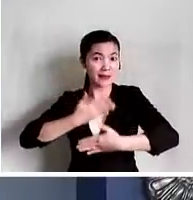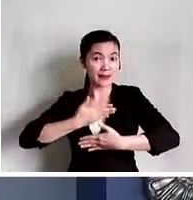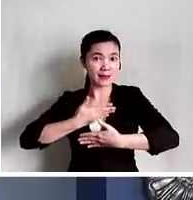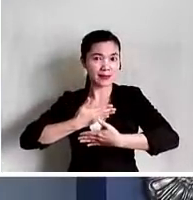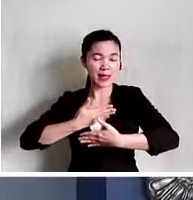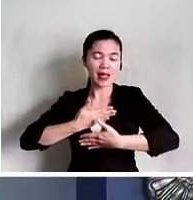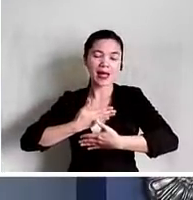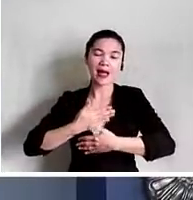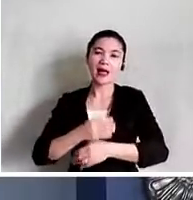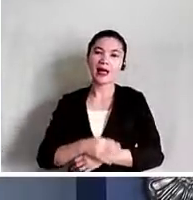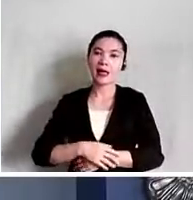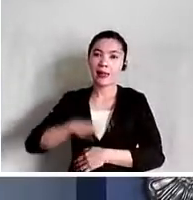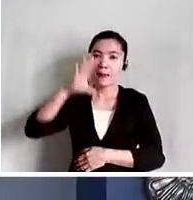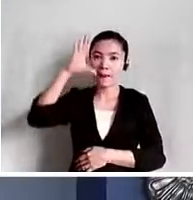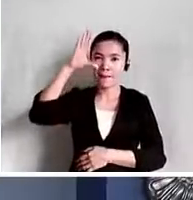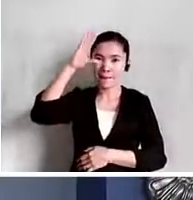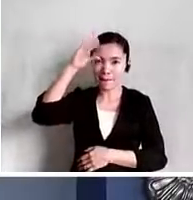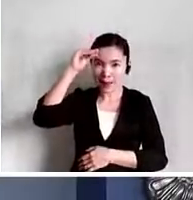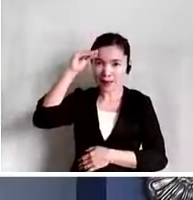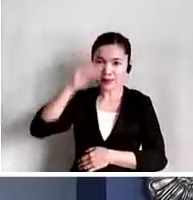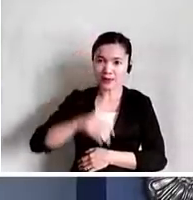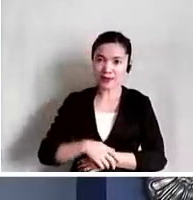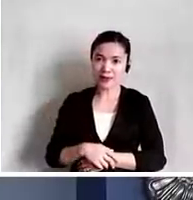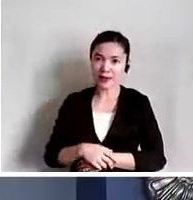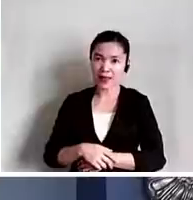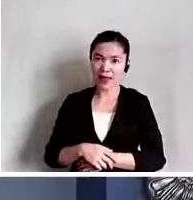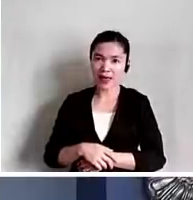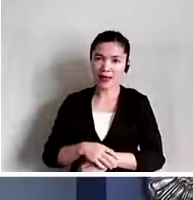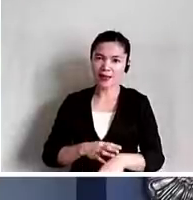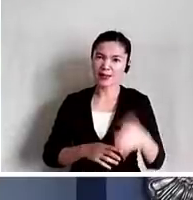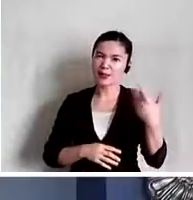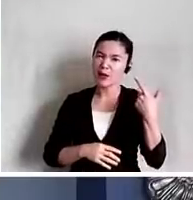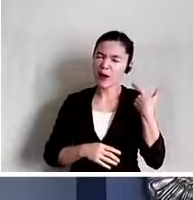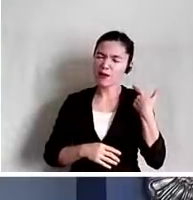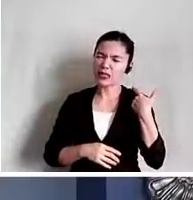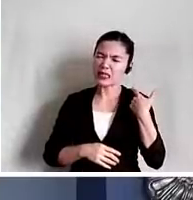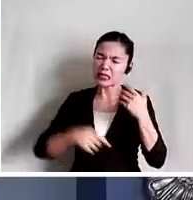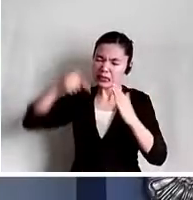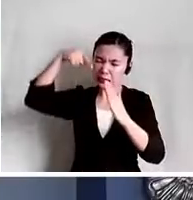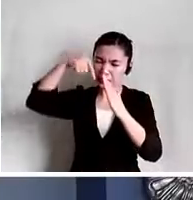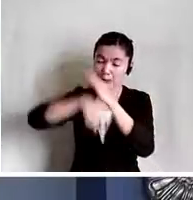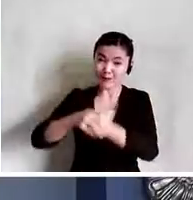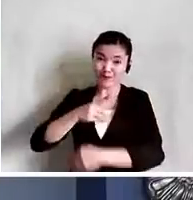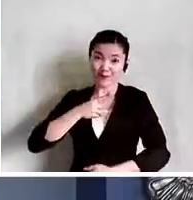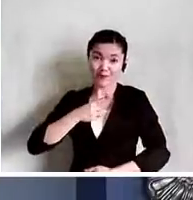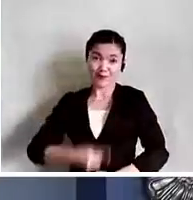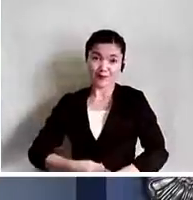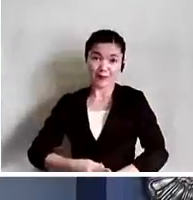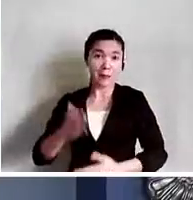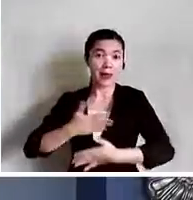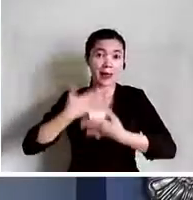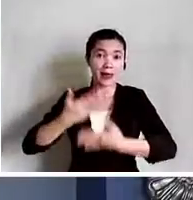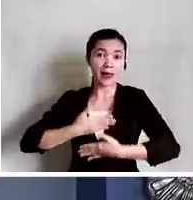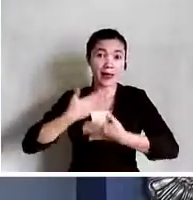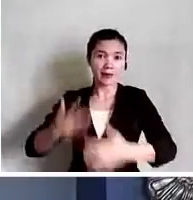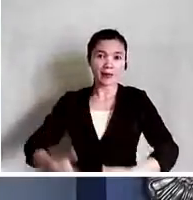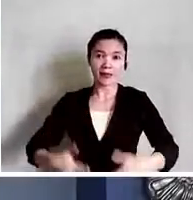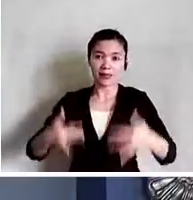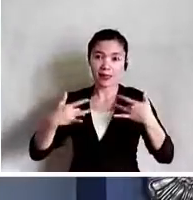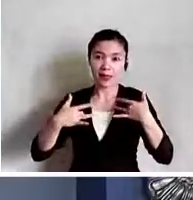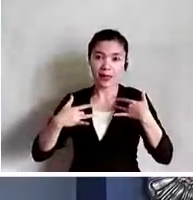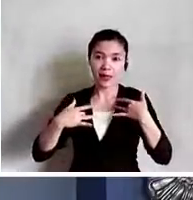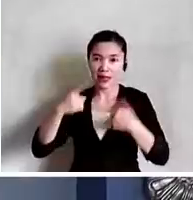was an intense desire in him for a happy life. And because of that, he